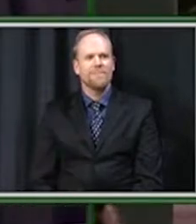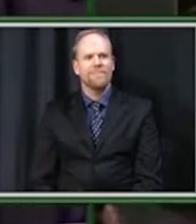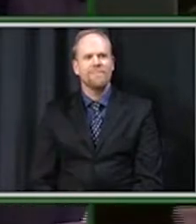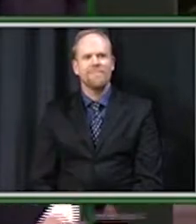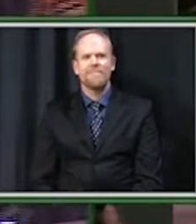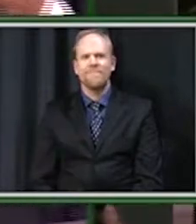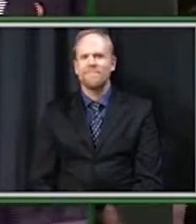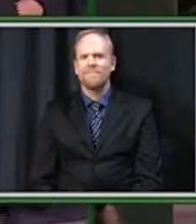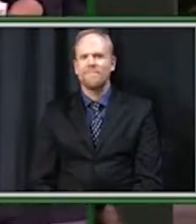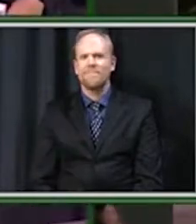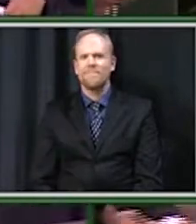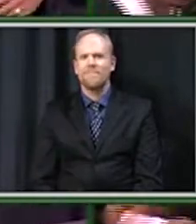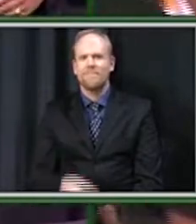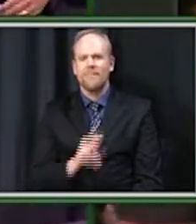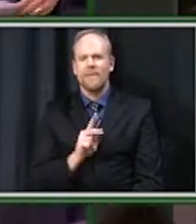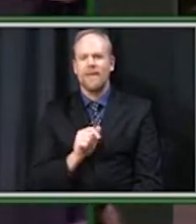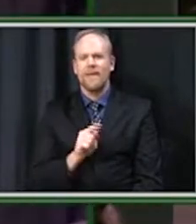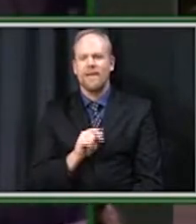Katie Carbone.